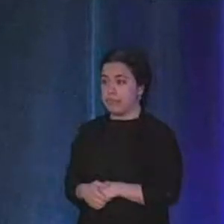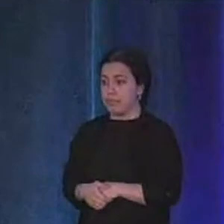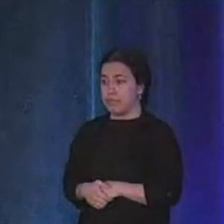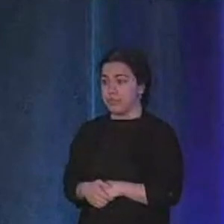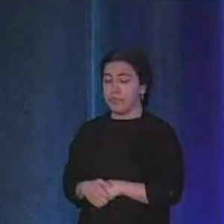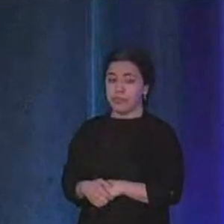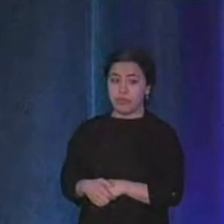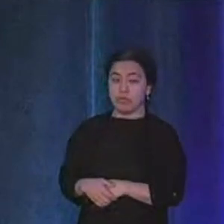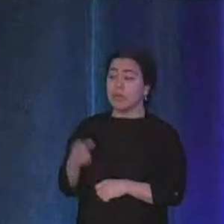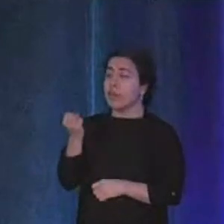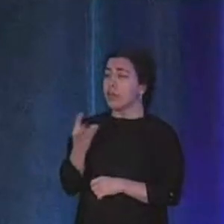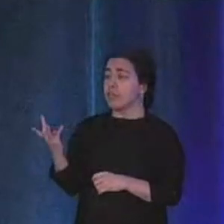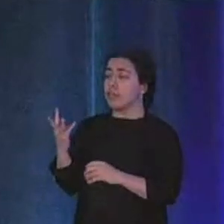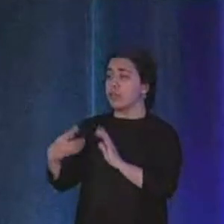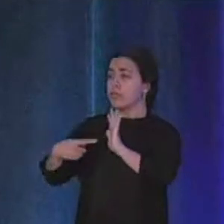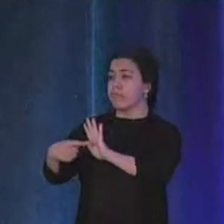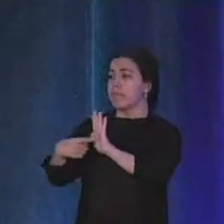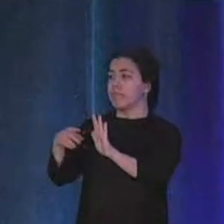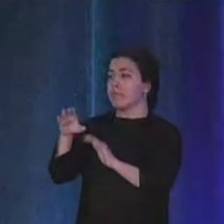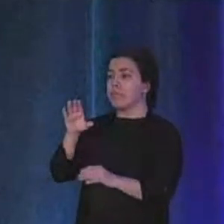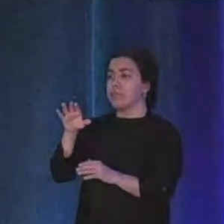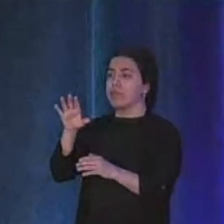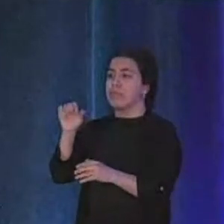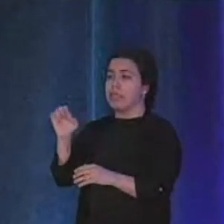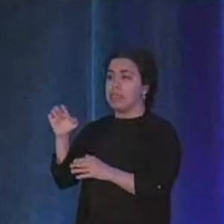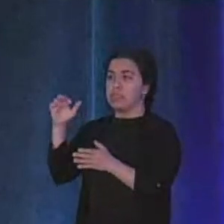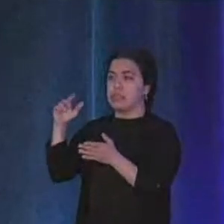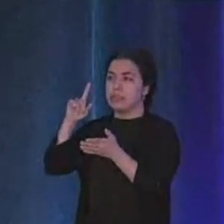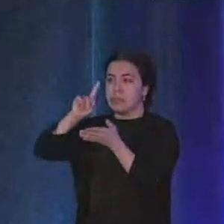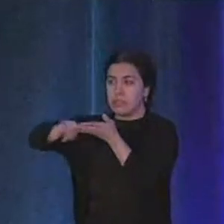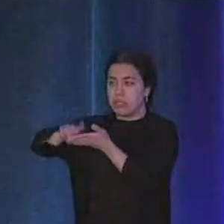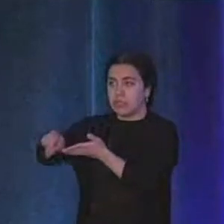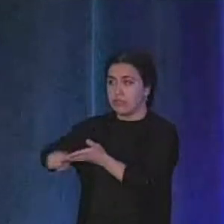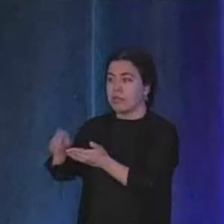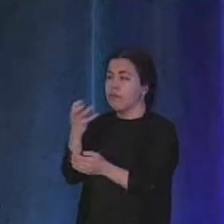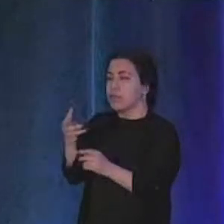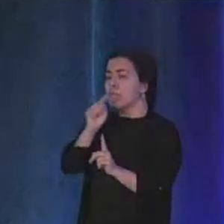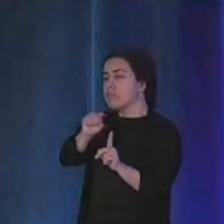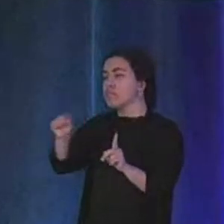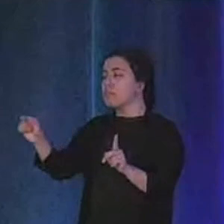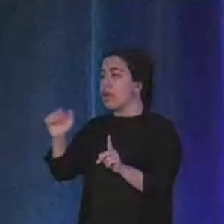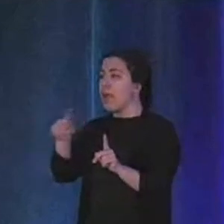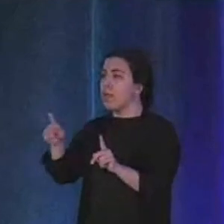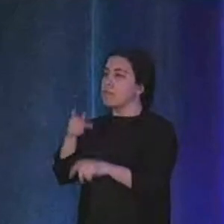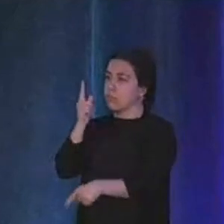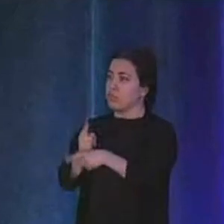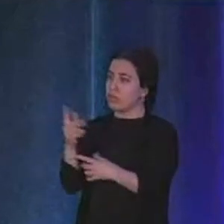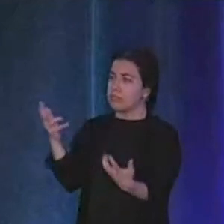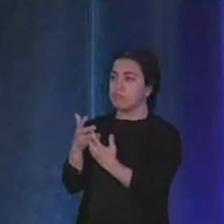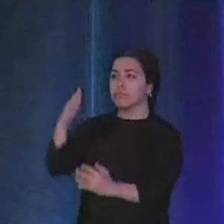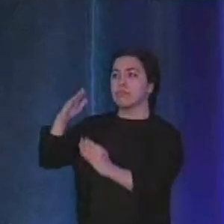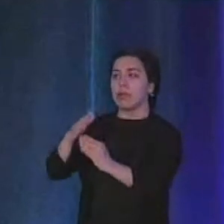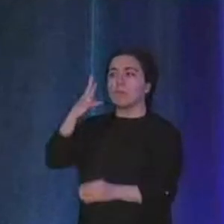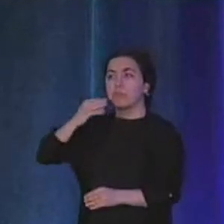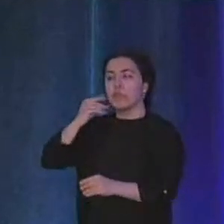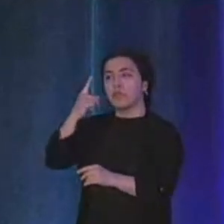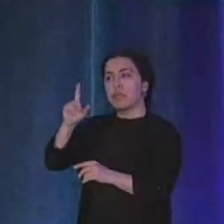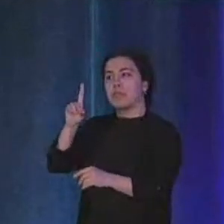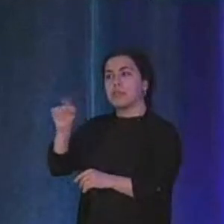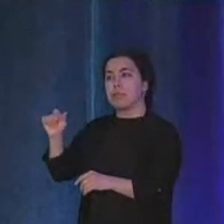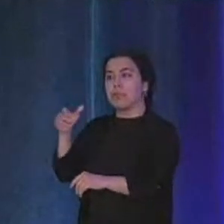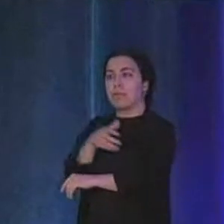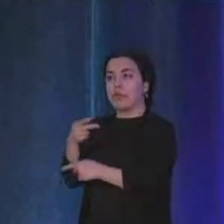I have a few case studies I wanted to go over for apps that I think are getting this right and making first-class experiences for like disabled power